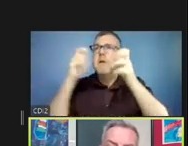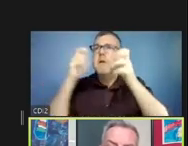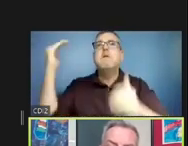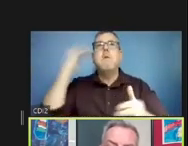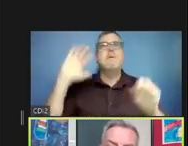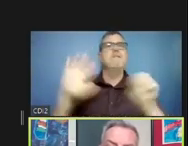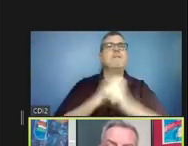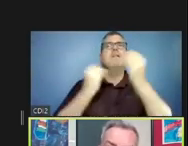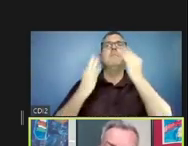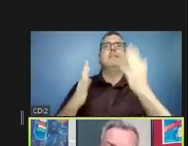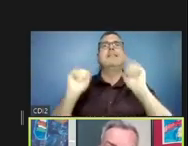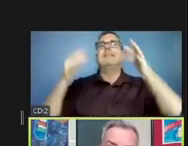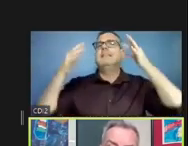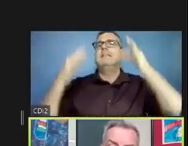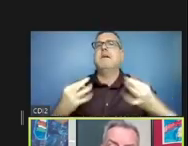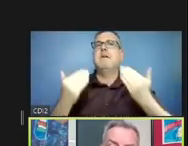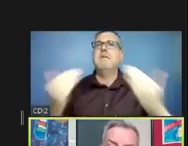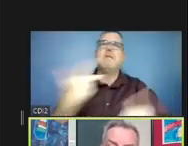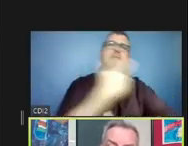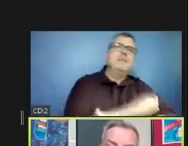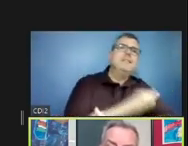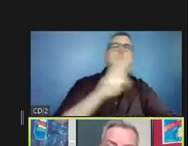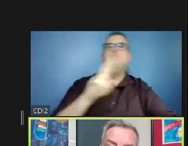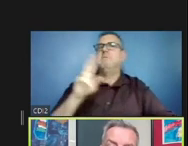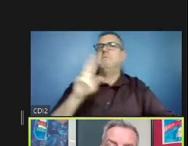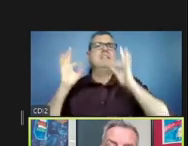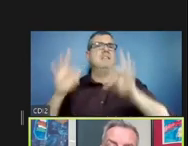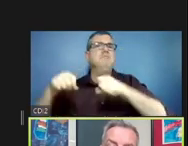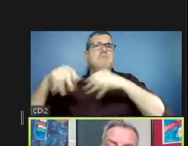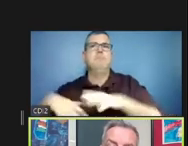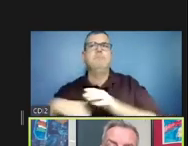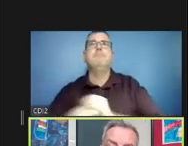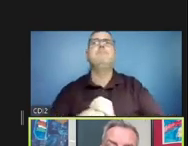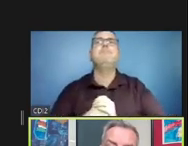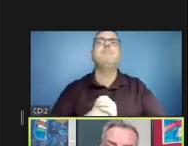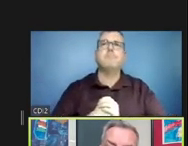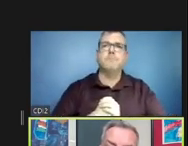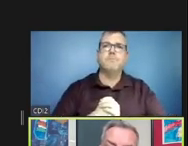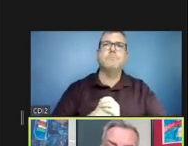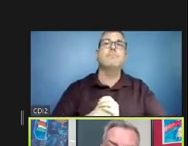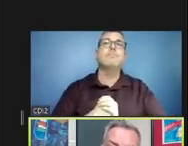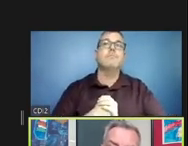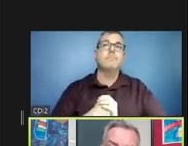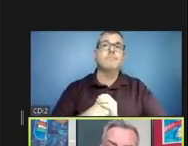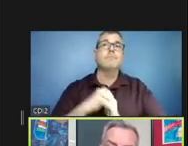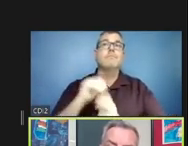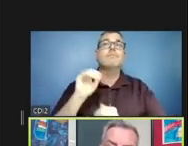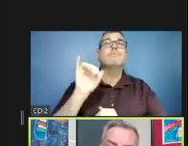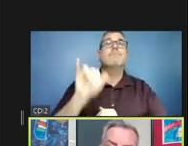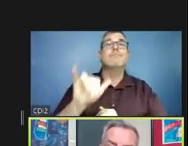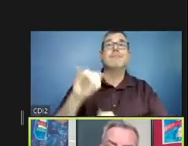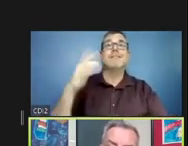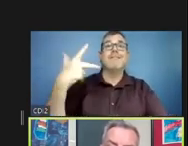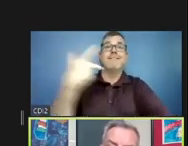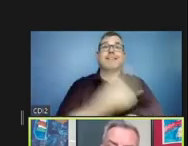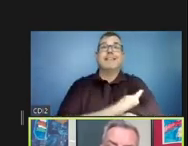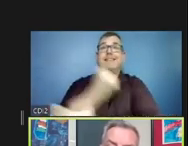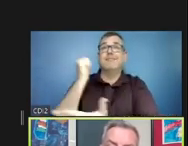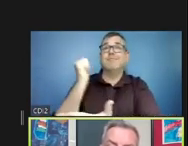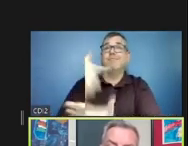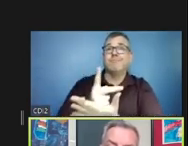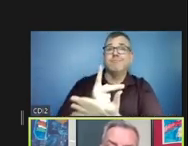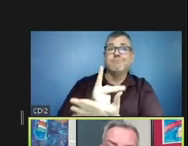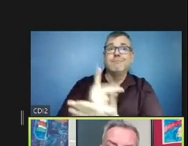have been approved on Friday 11th. The FDA approved the Pfizer vaccine on